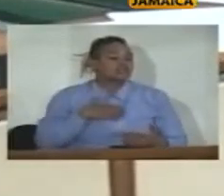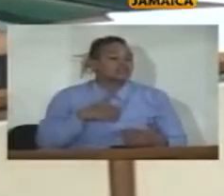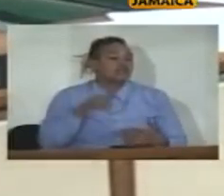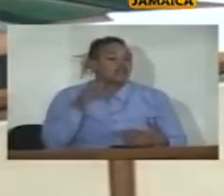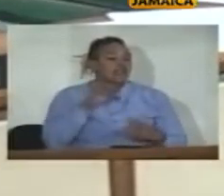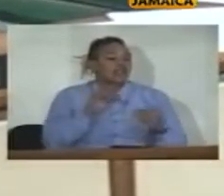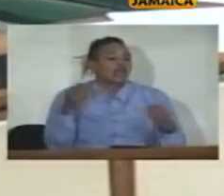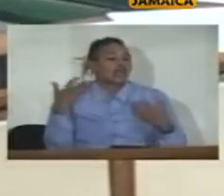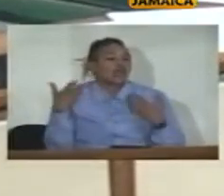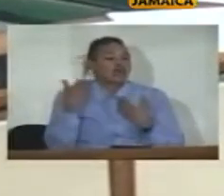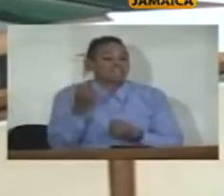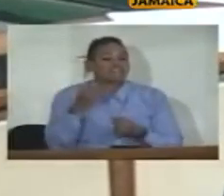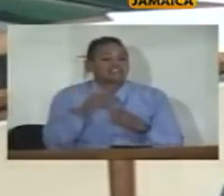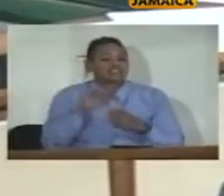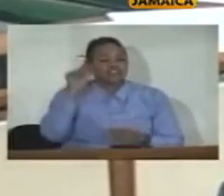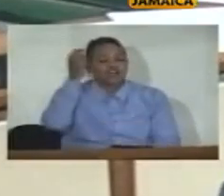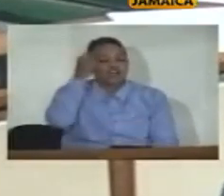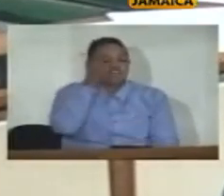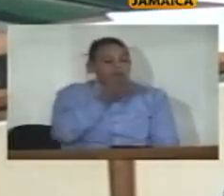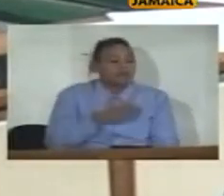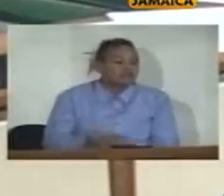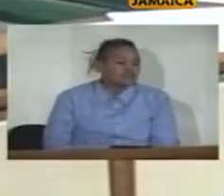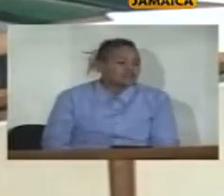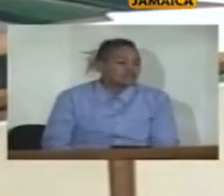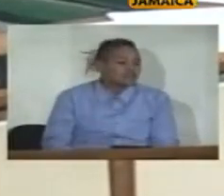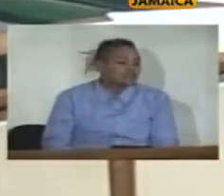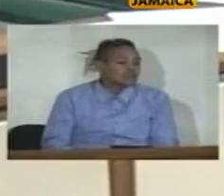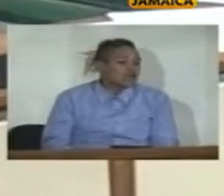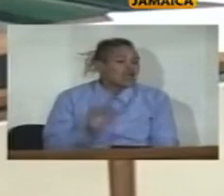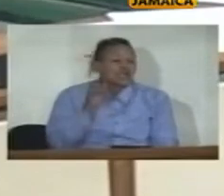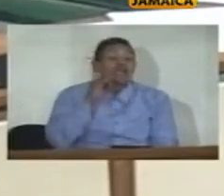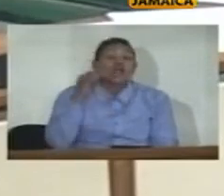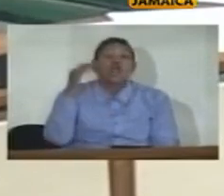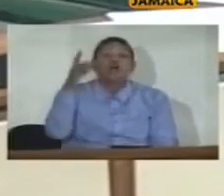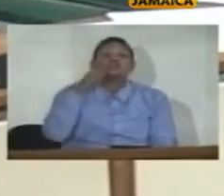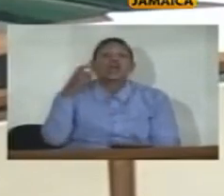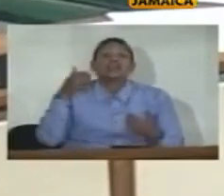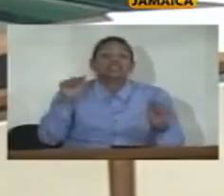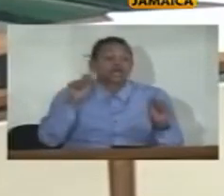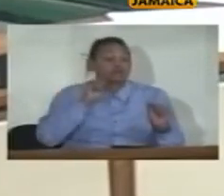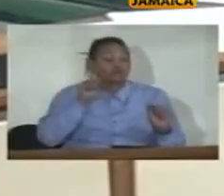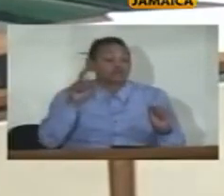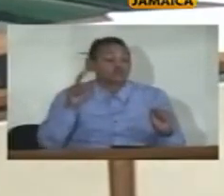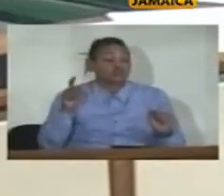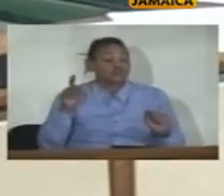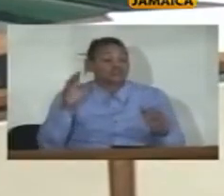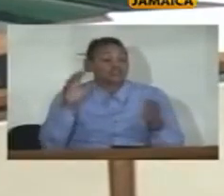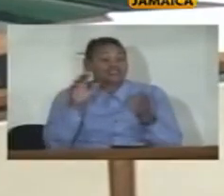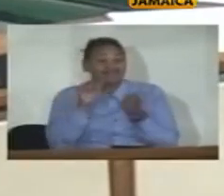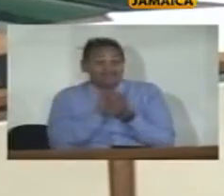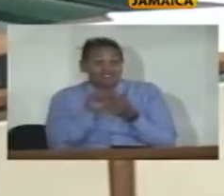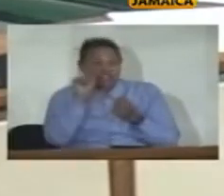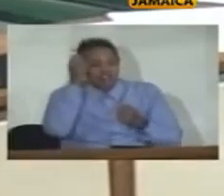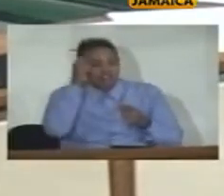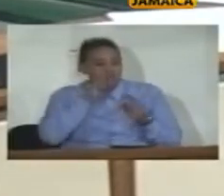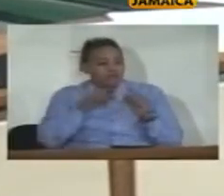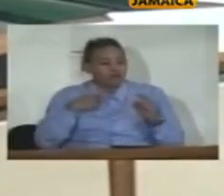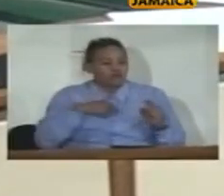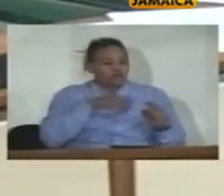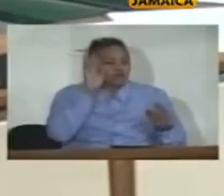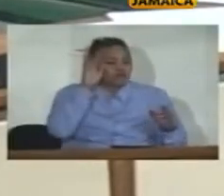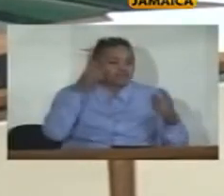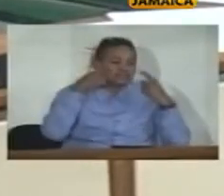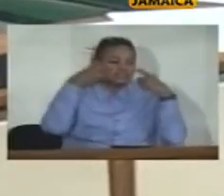confidence in the government. And you may even carry it so far as to attempt to overthrow the government, but will you succeed?